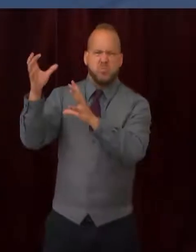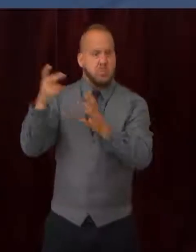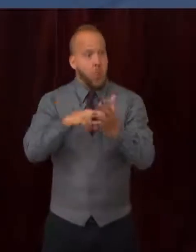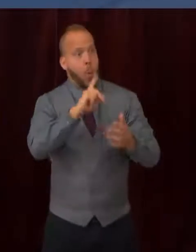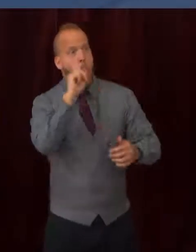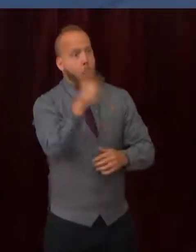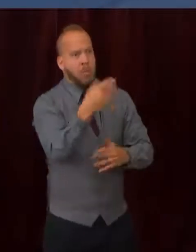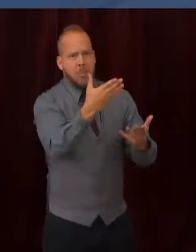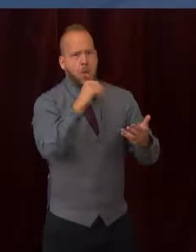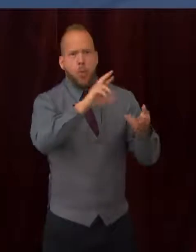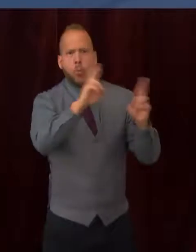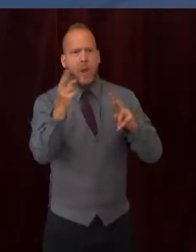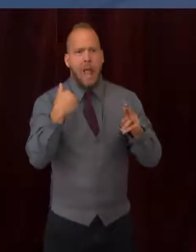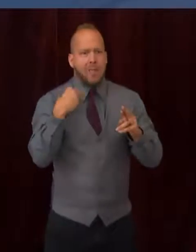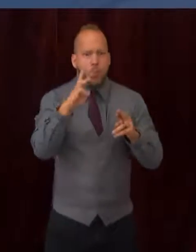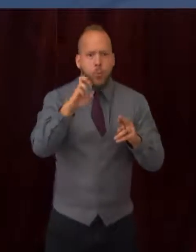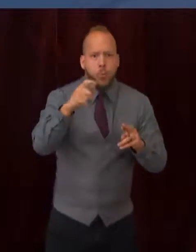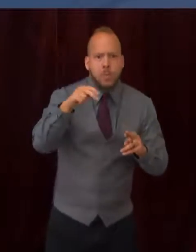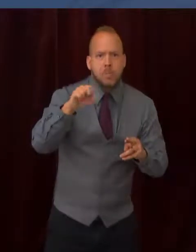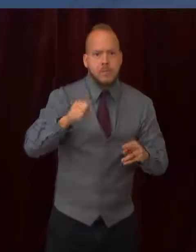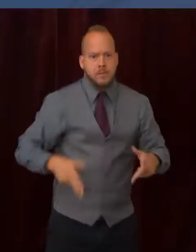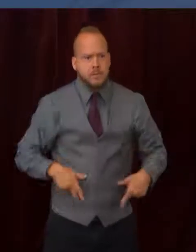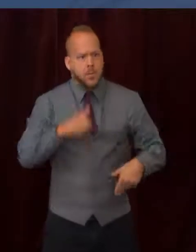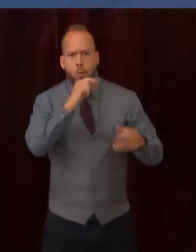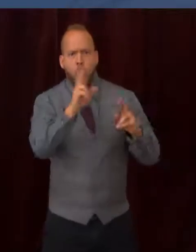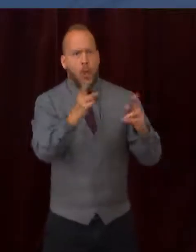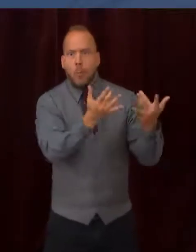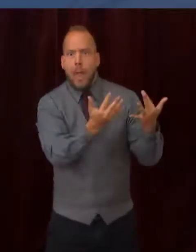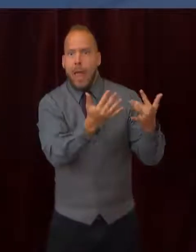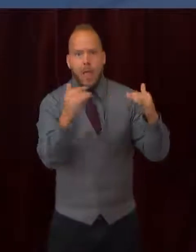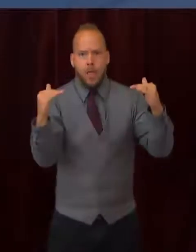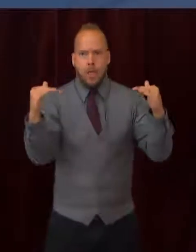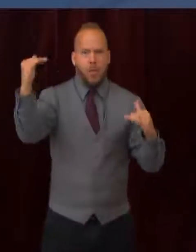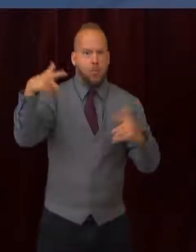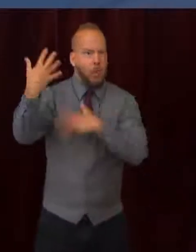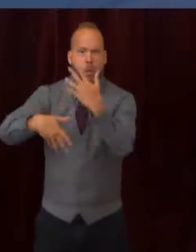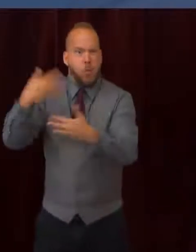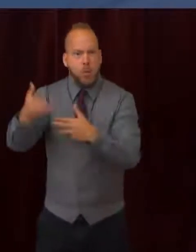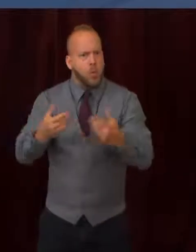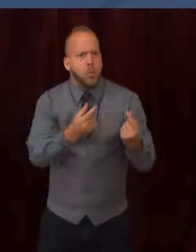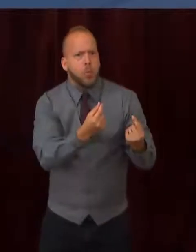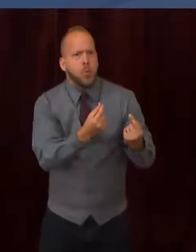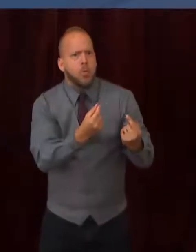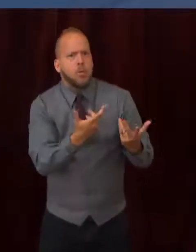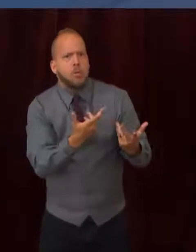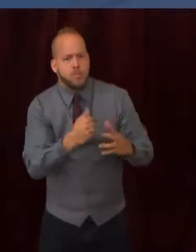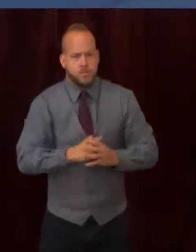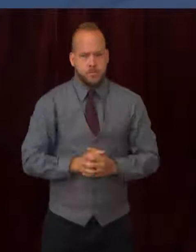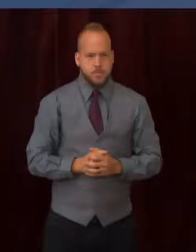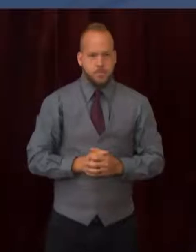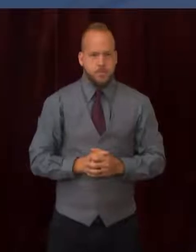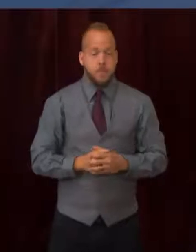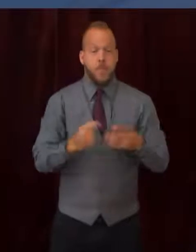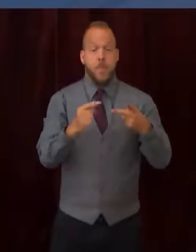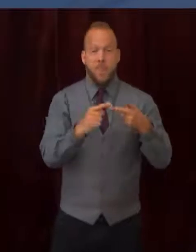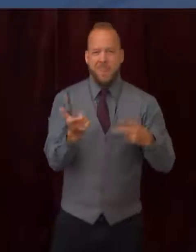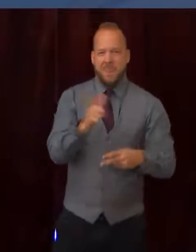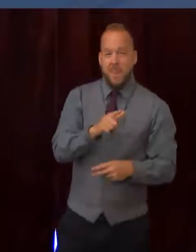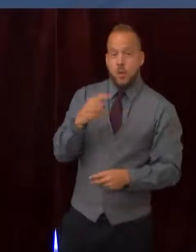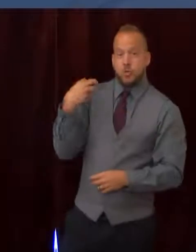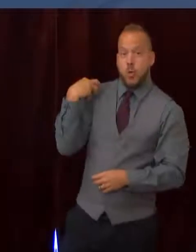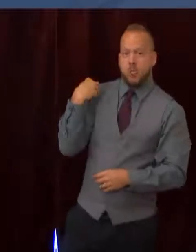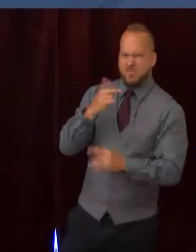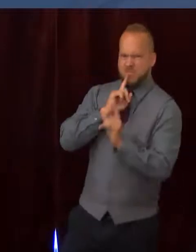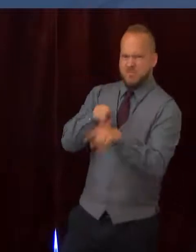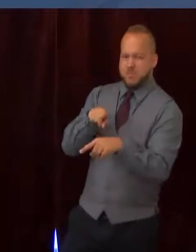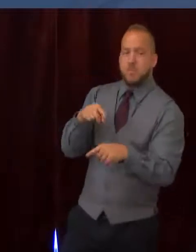We're pretty flexible in what we do, and besides that, we're surrounded by fully armed police officers there. We're not there